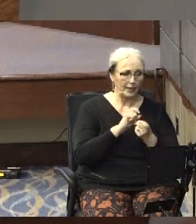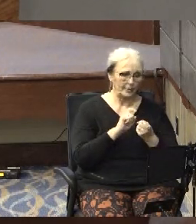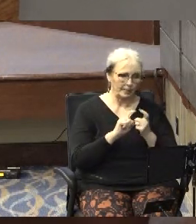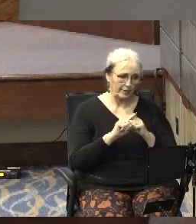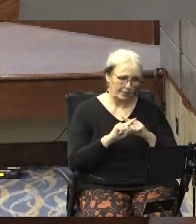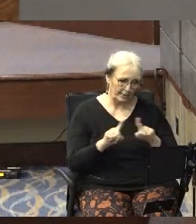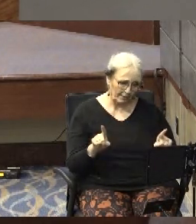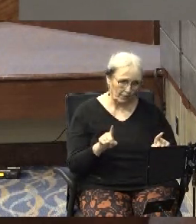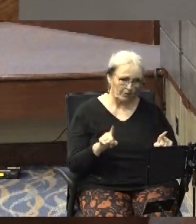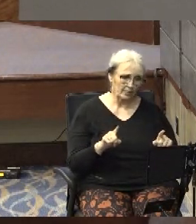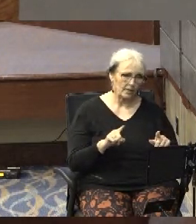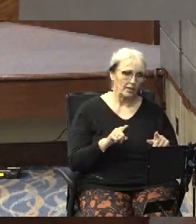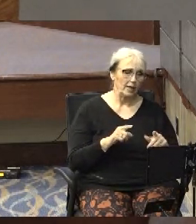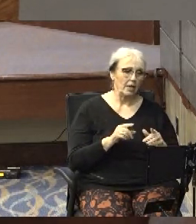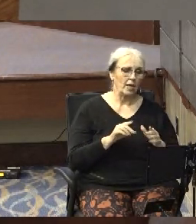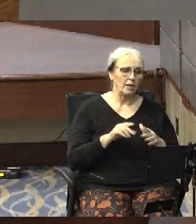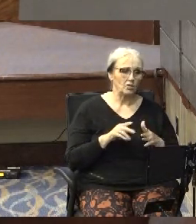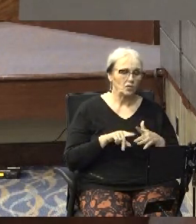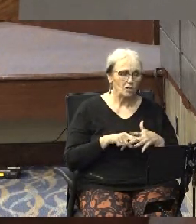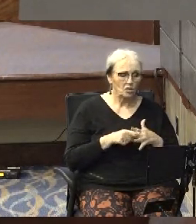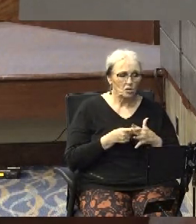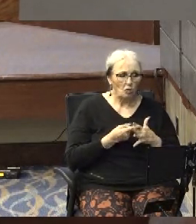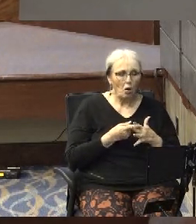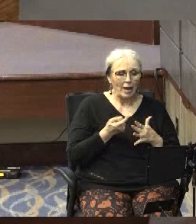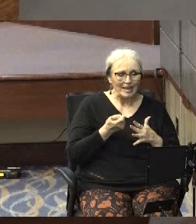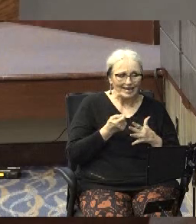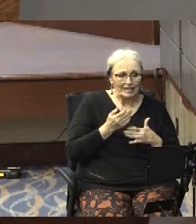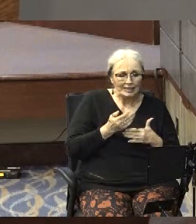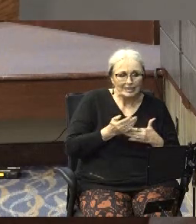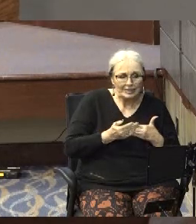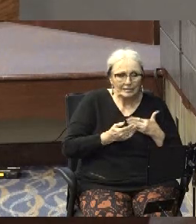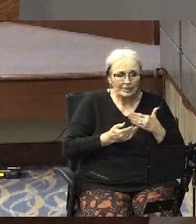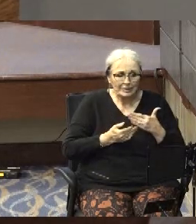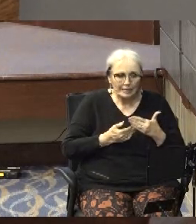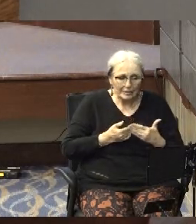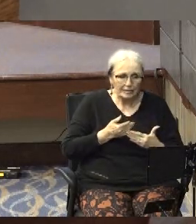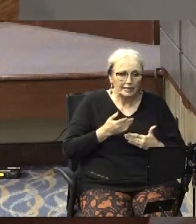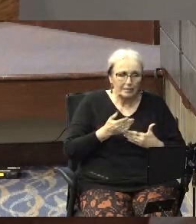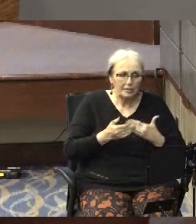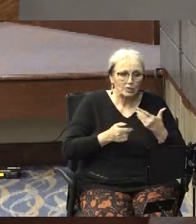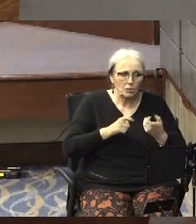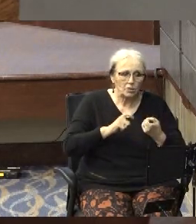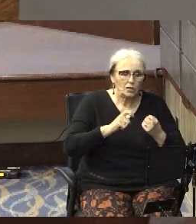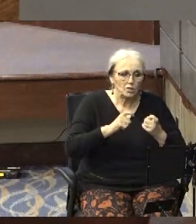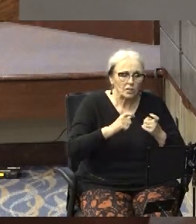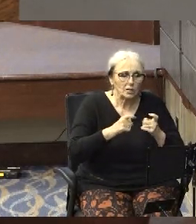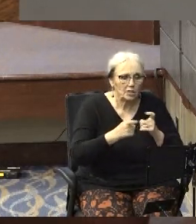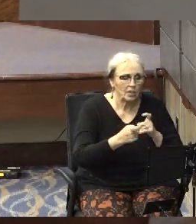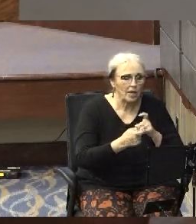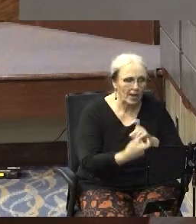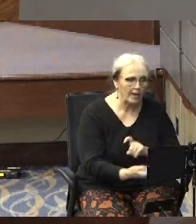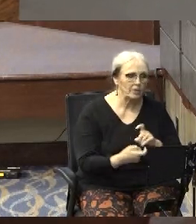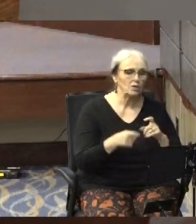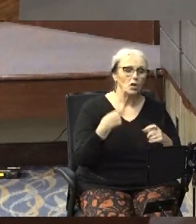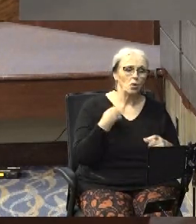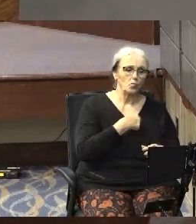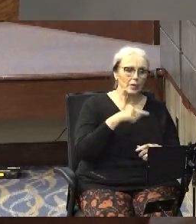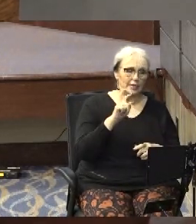some momentum and a little traction towards the kind of changes we need to, you know, bite the bullet and